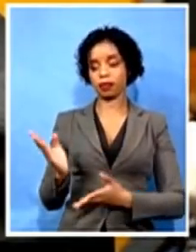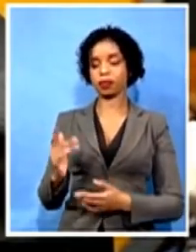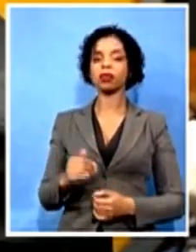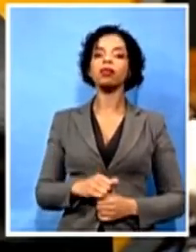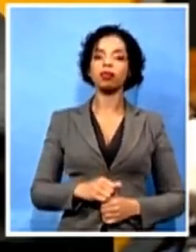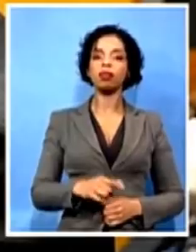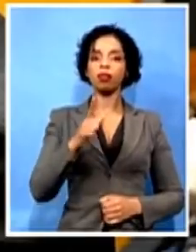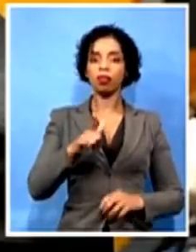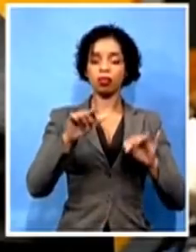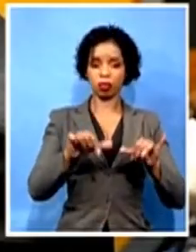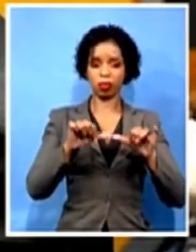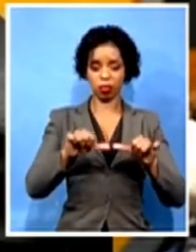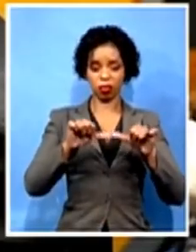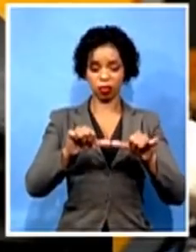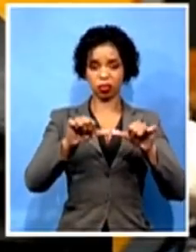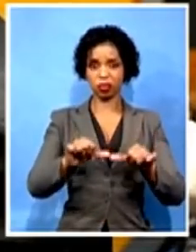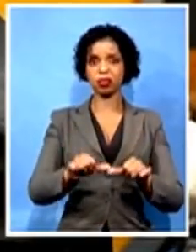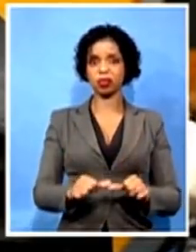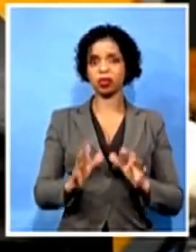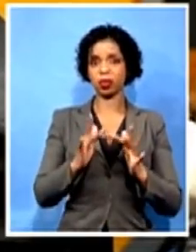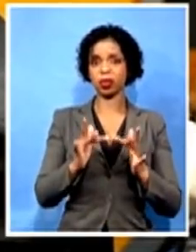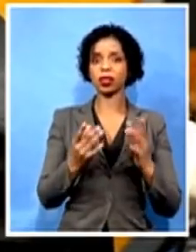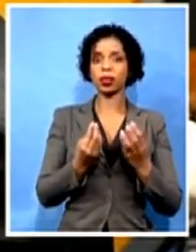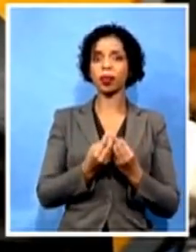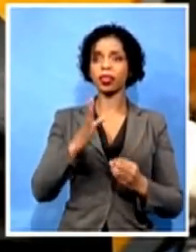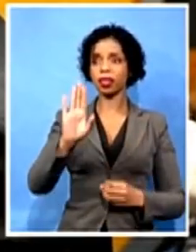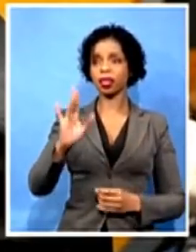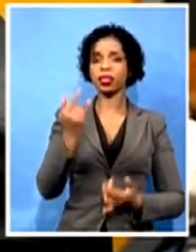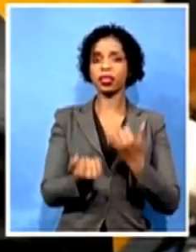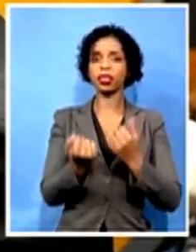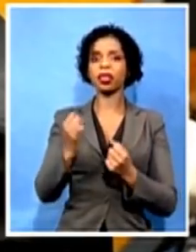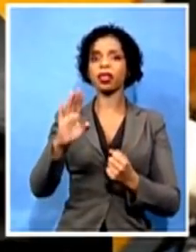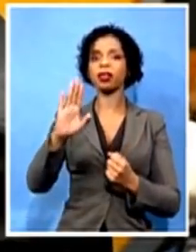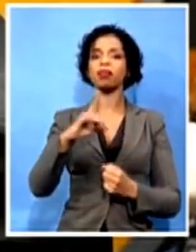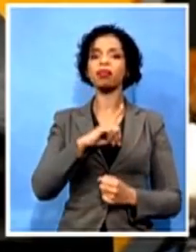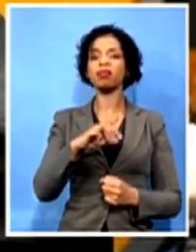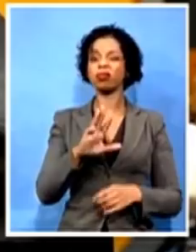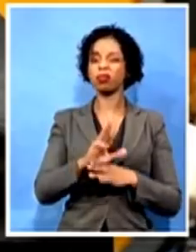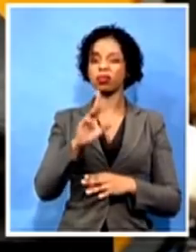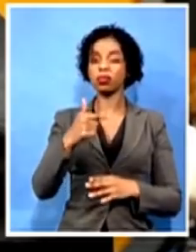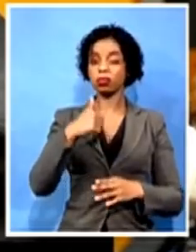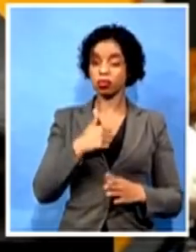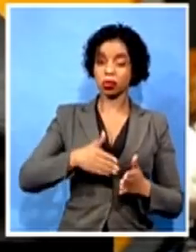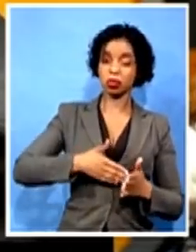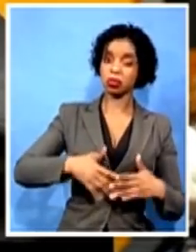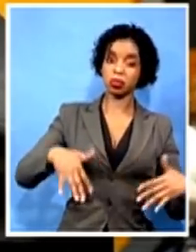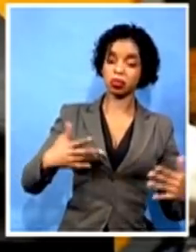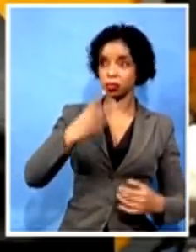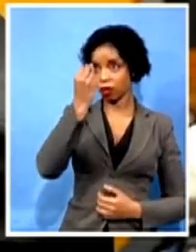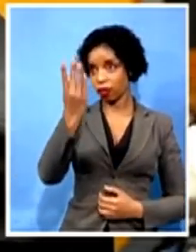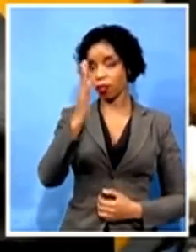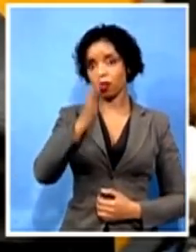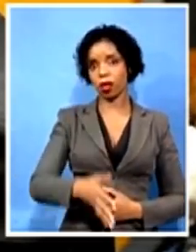state is indicative that I have no intention to abscond. Section 64C, interference with witnesses or evidentiary